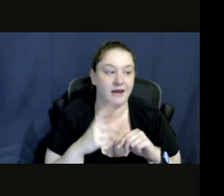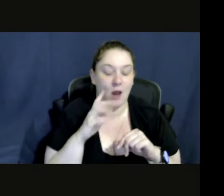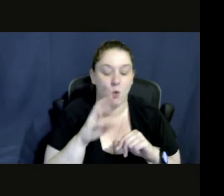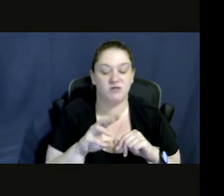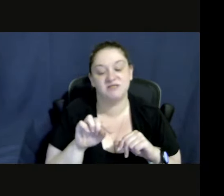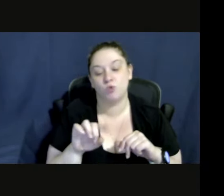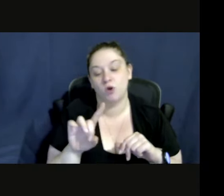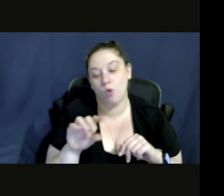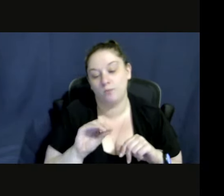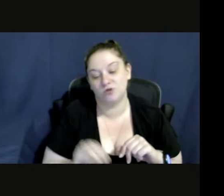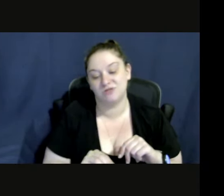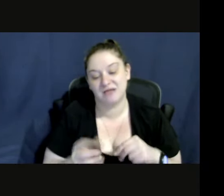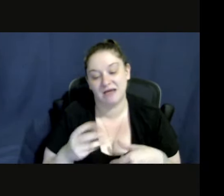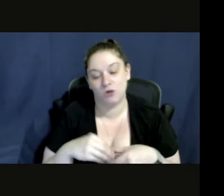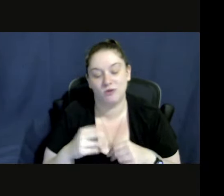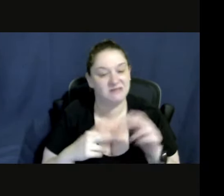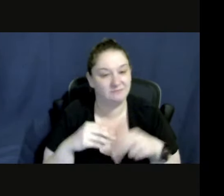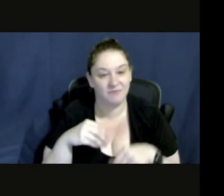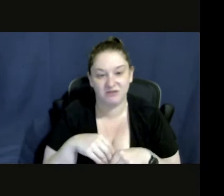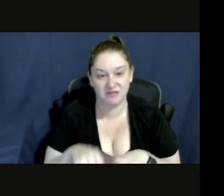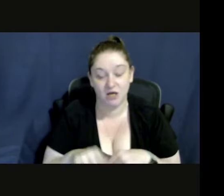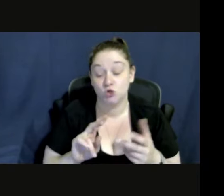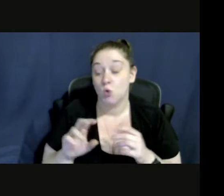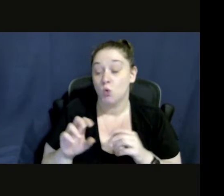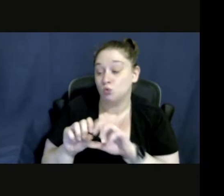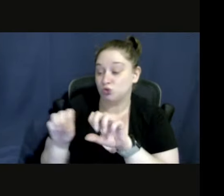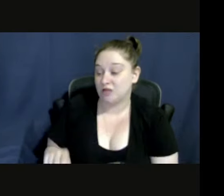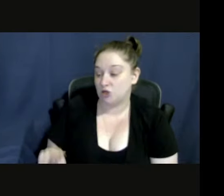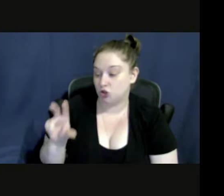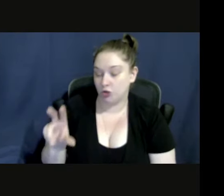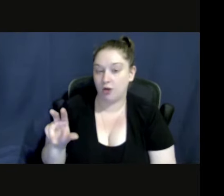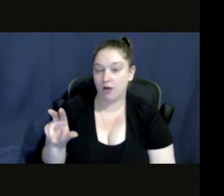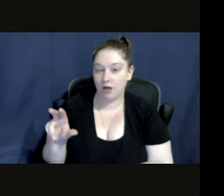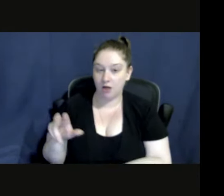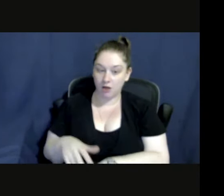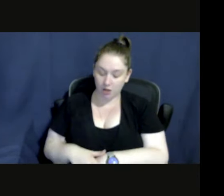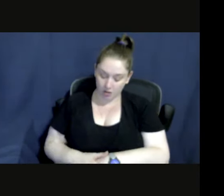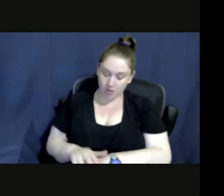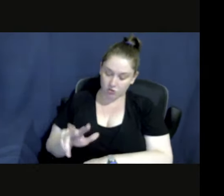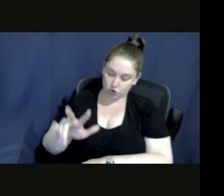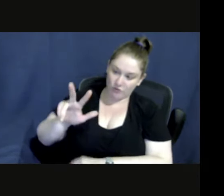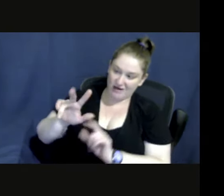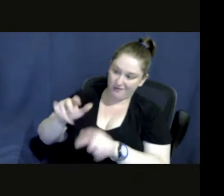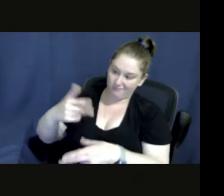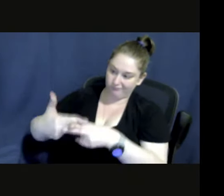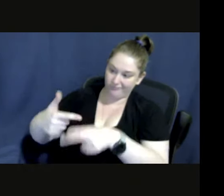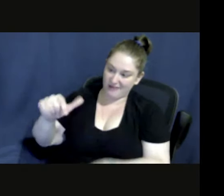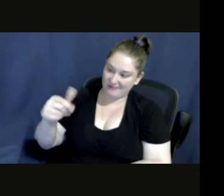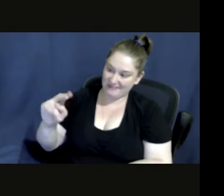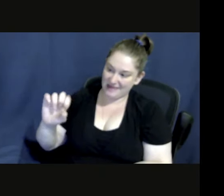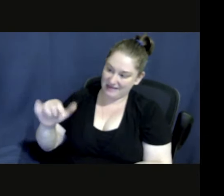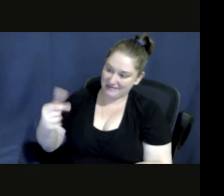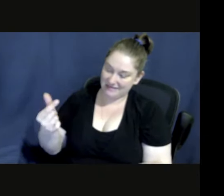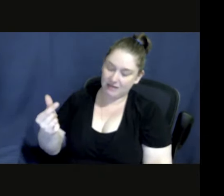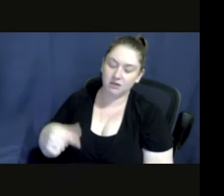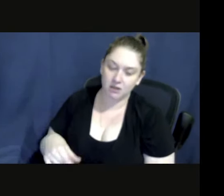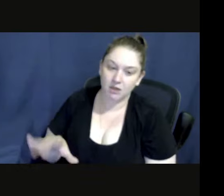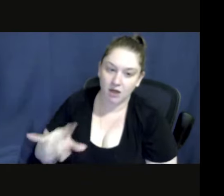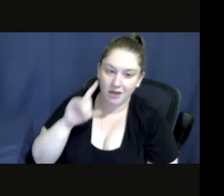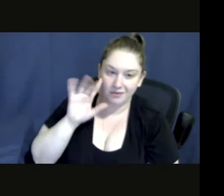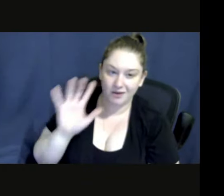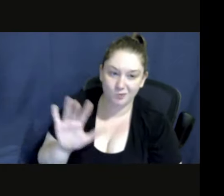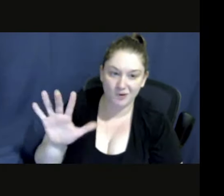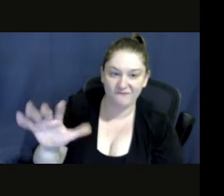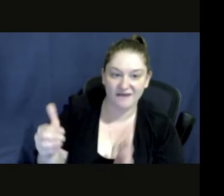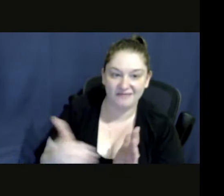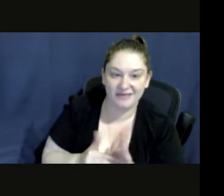So we're going to have station 3, which is out of Lansing. I want to say they're running close to 5,000